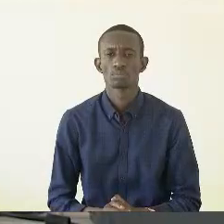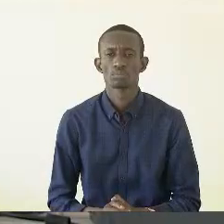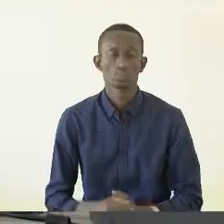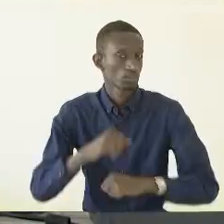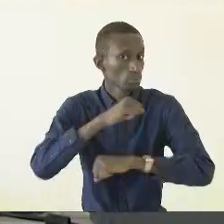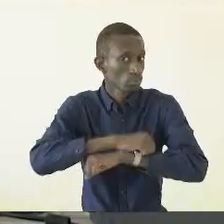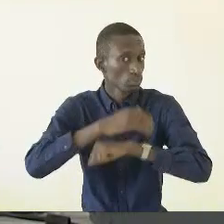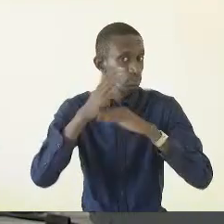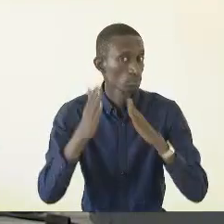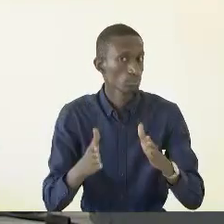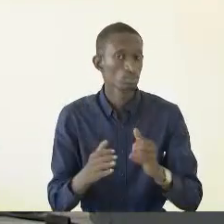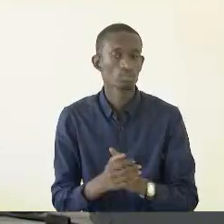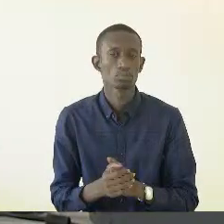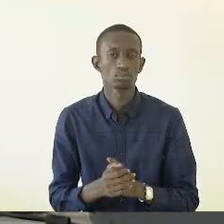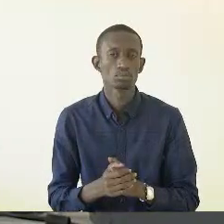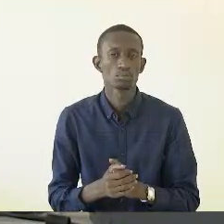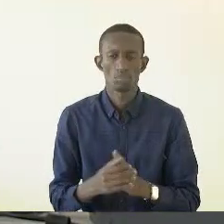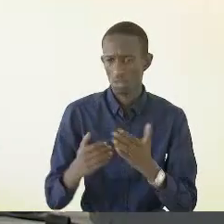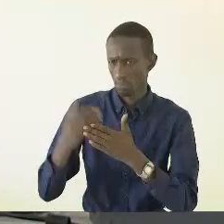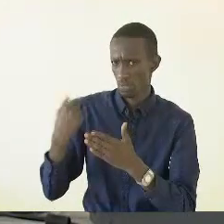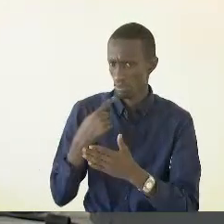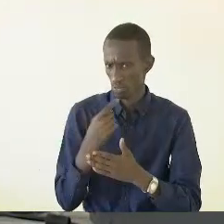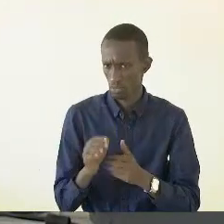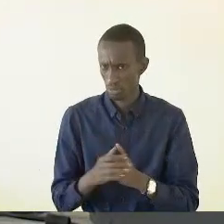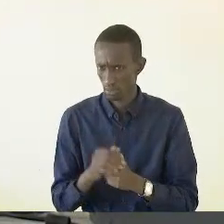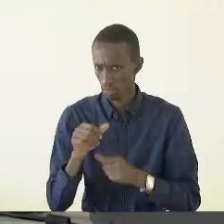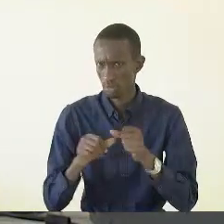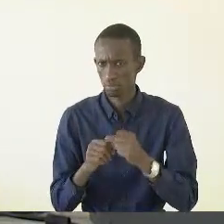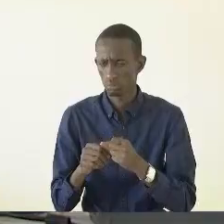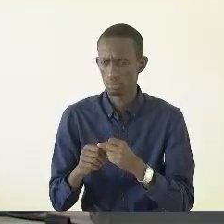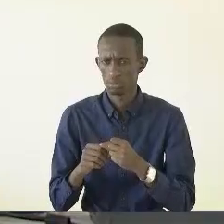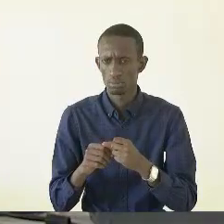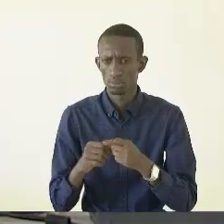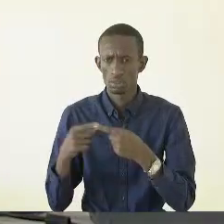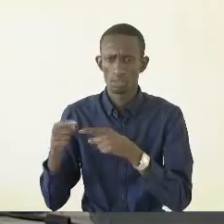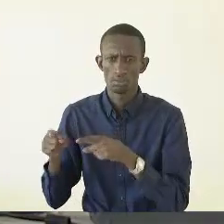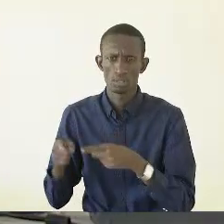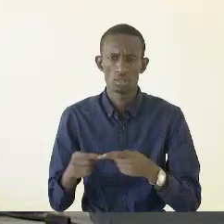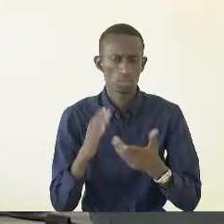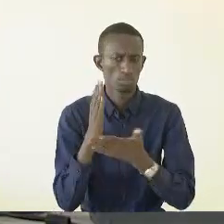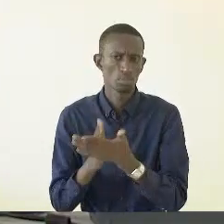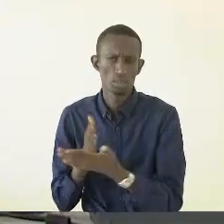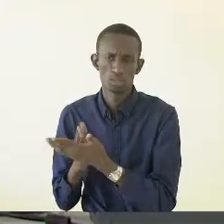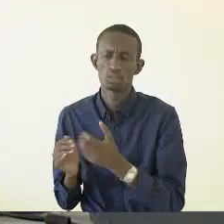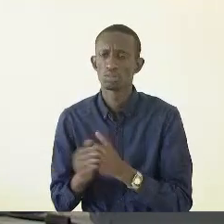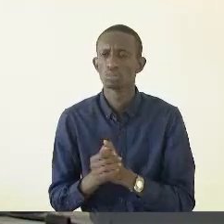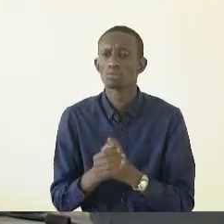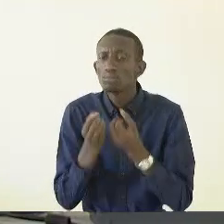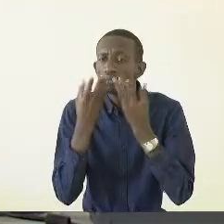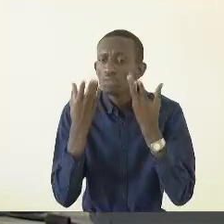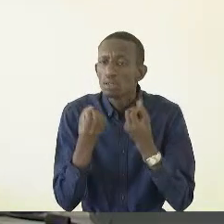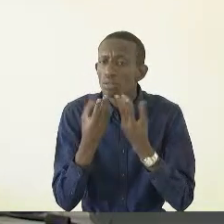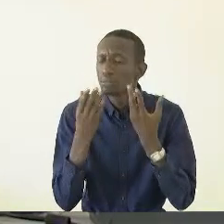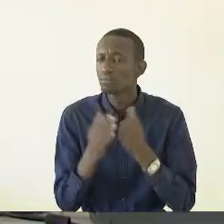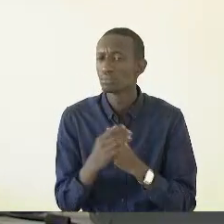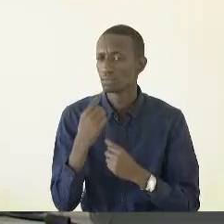Students, we have talked about different parts of the flower, and we